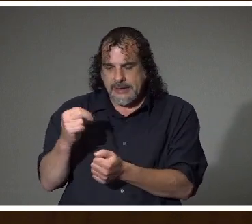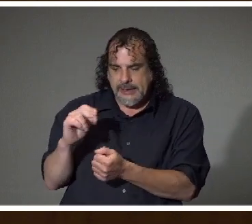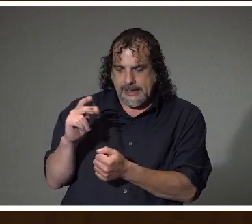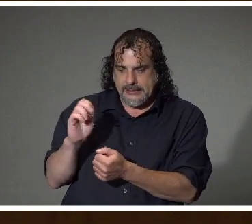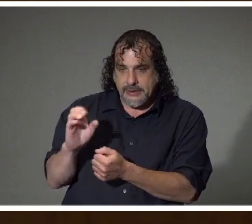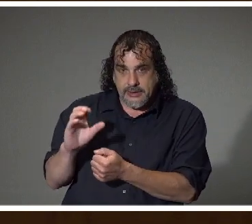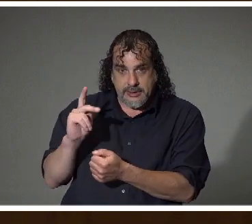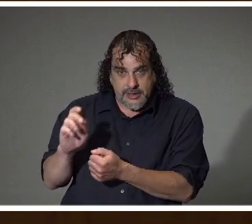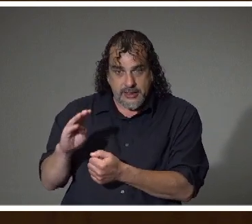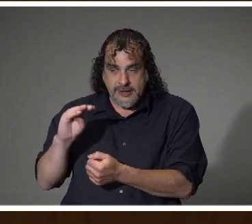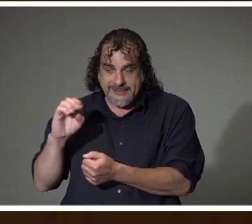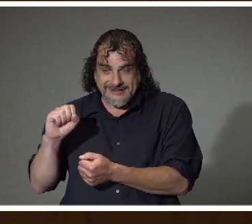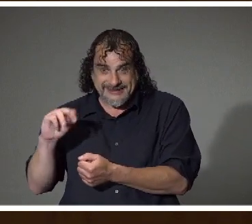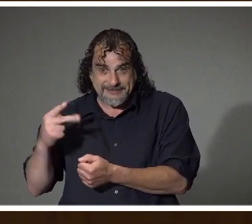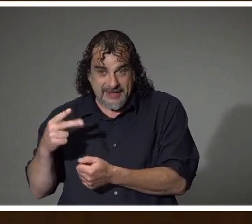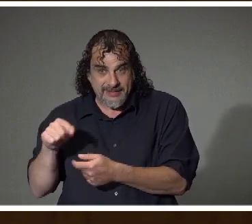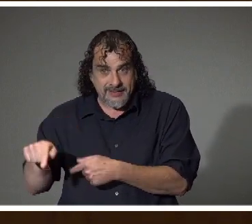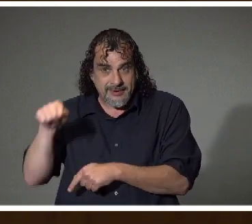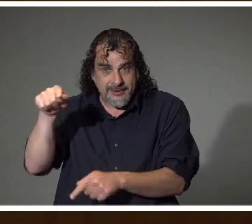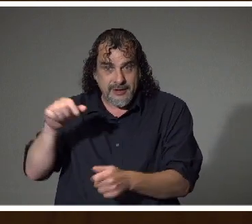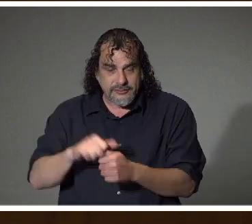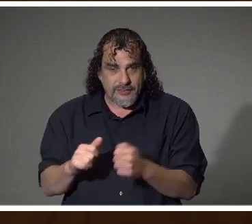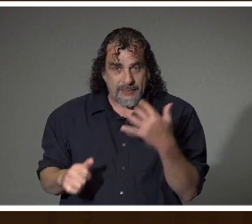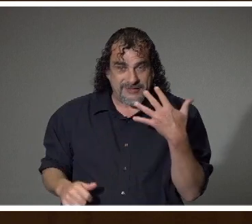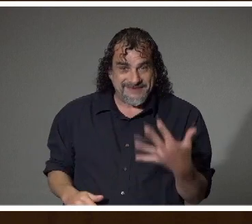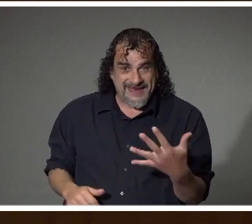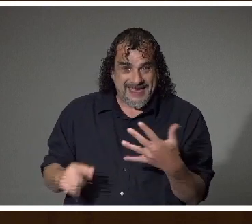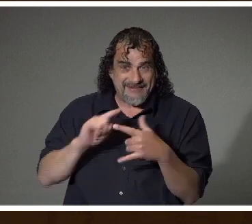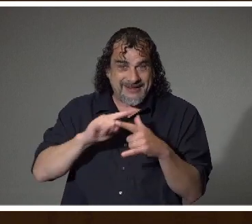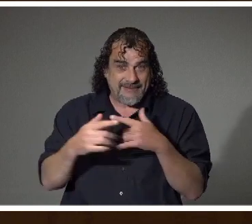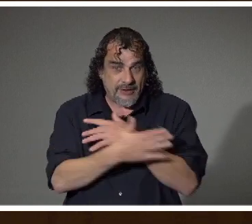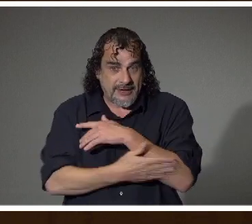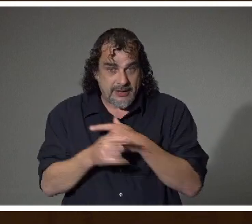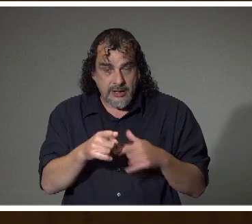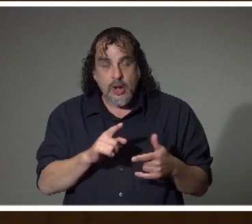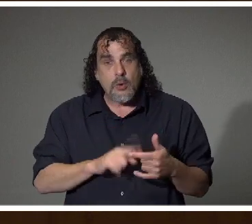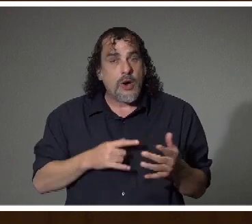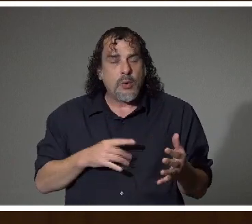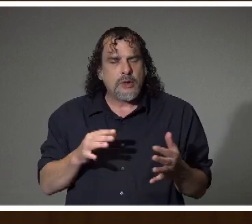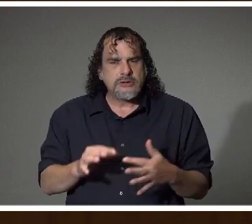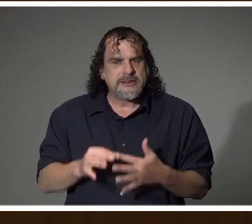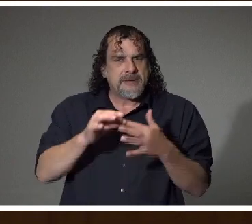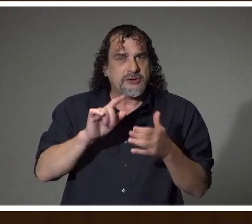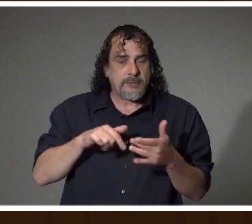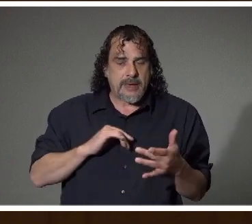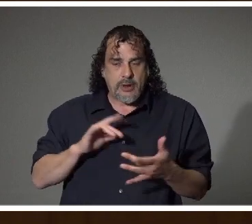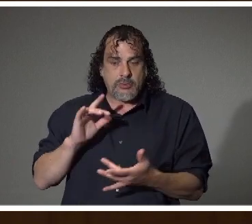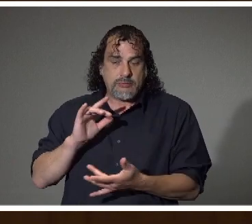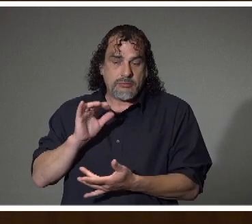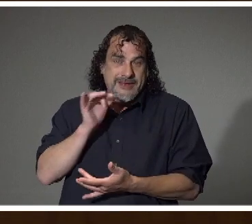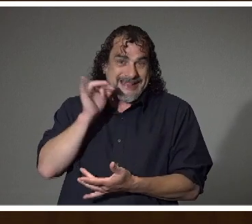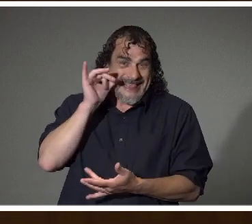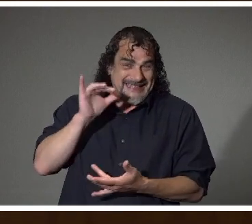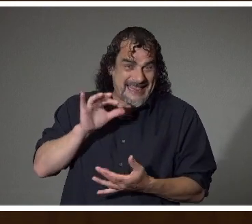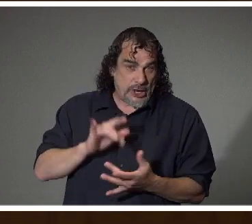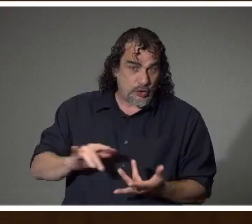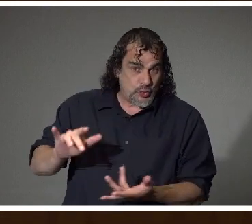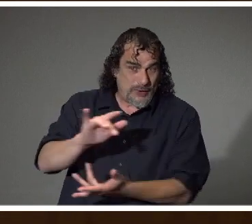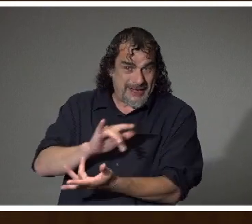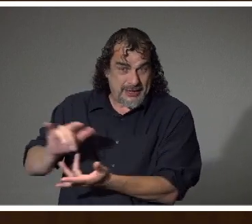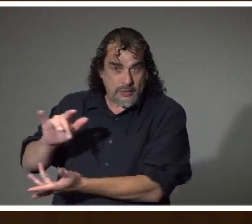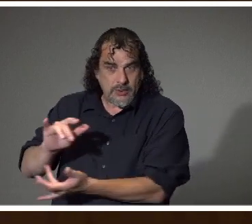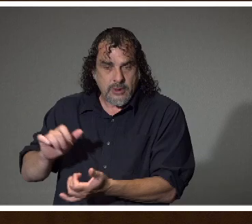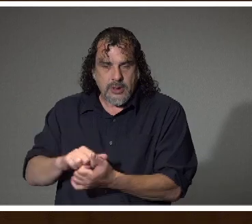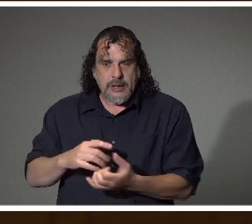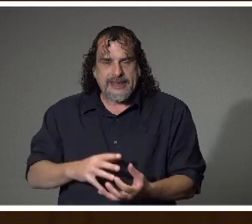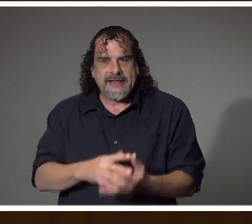well. So 5 counties there. What was unique about the tornado that we had last night as opposed to what we had on Easter is the enormity